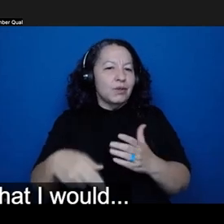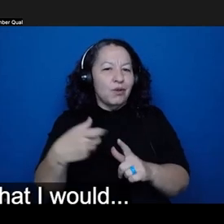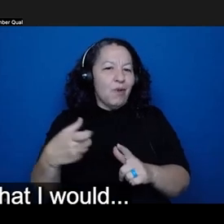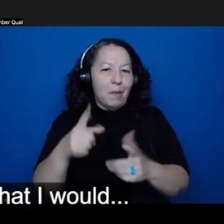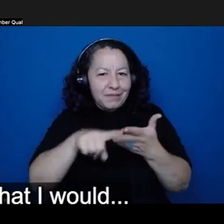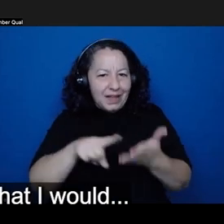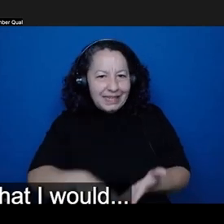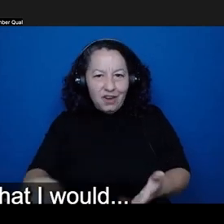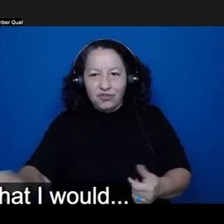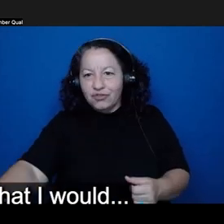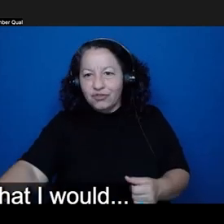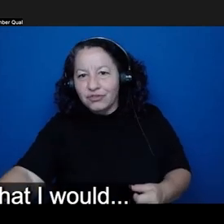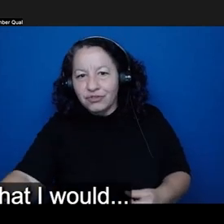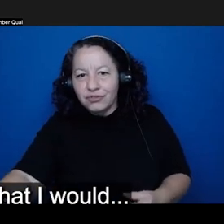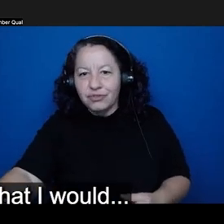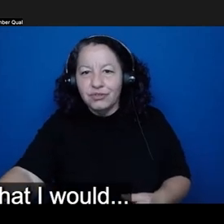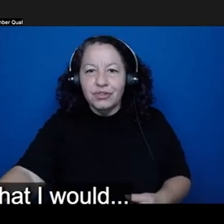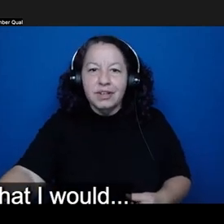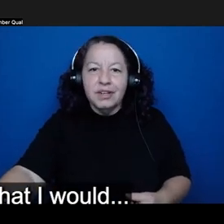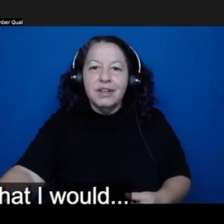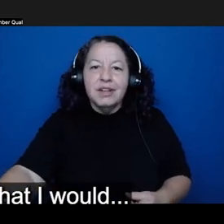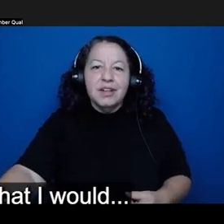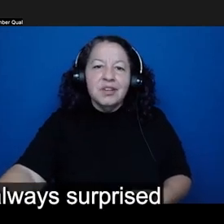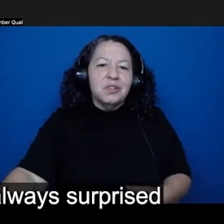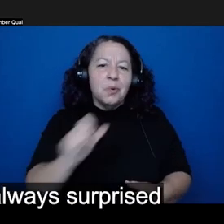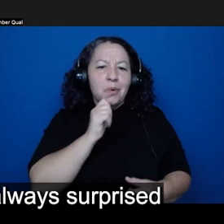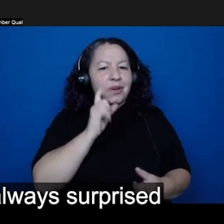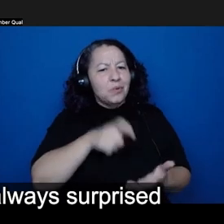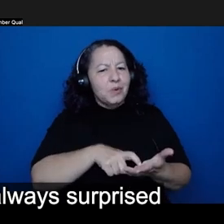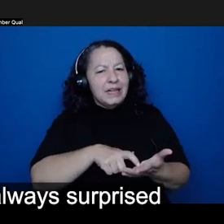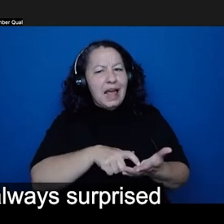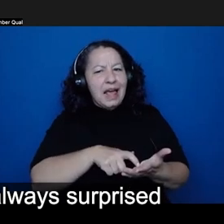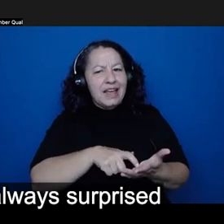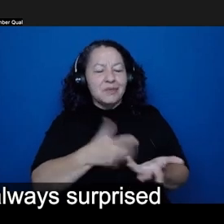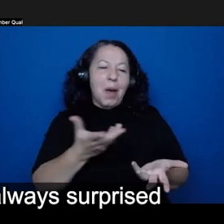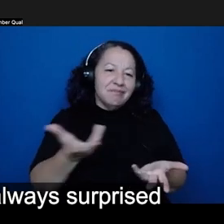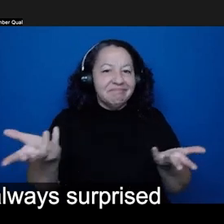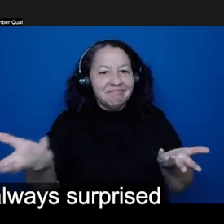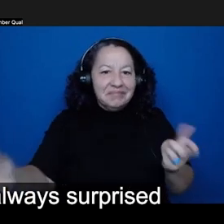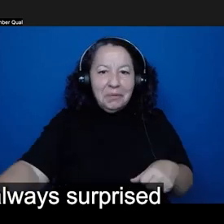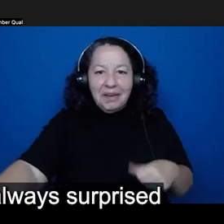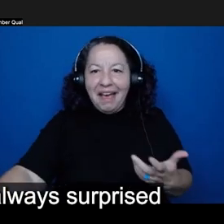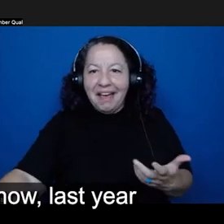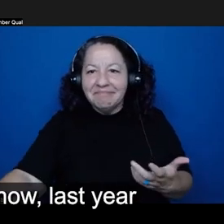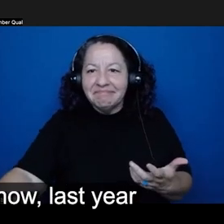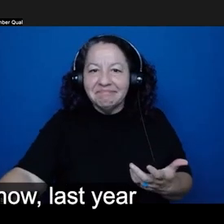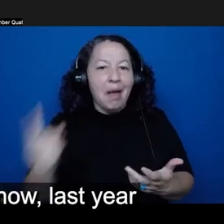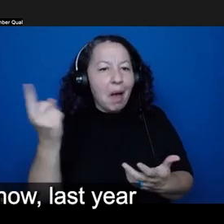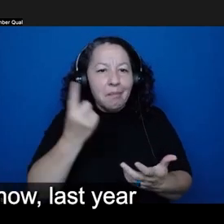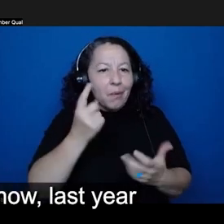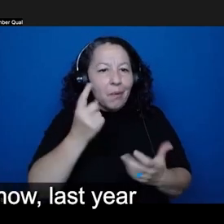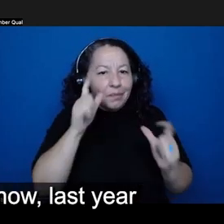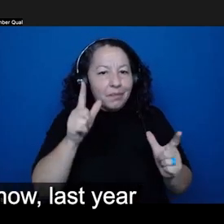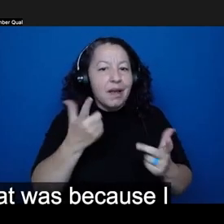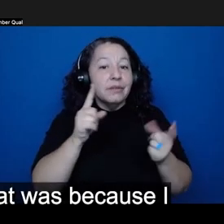investigation. And so I didn't realize that I would, so I guess I'm always surprised in what